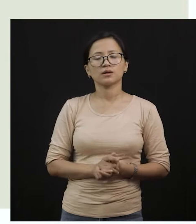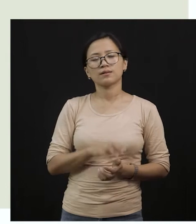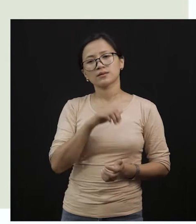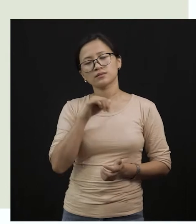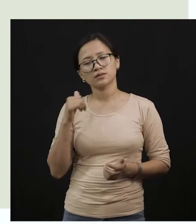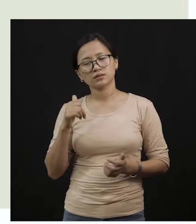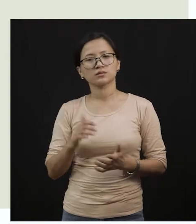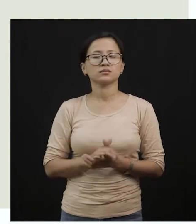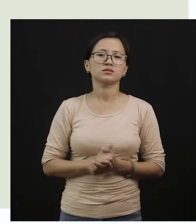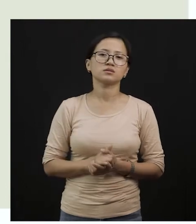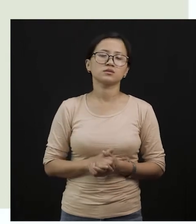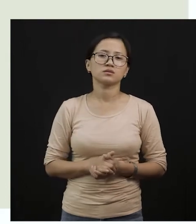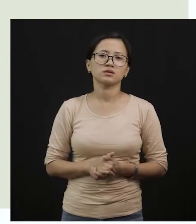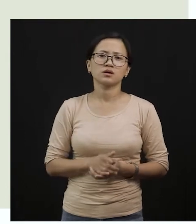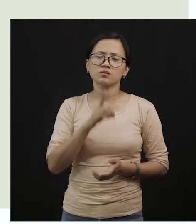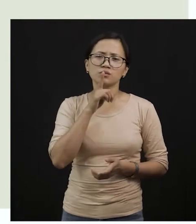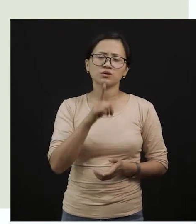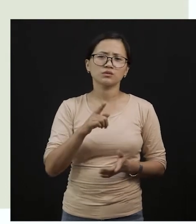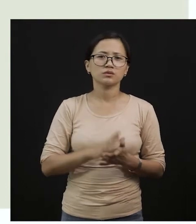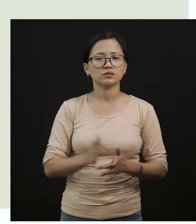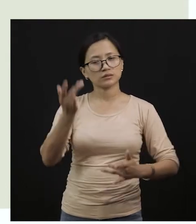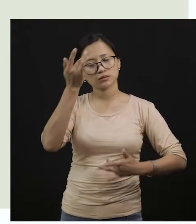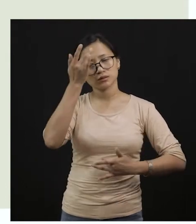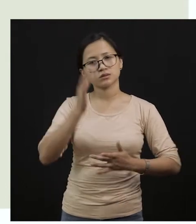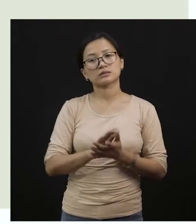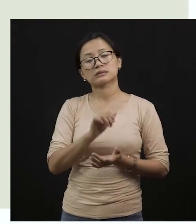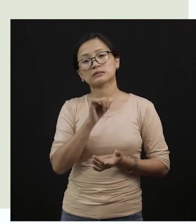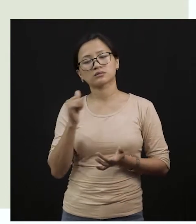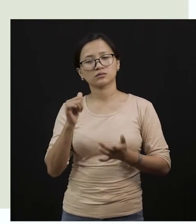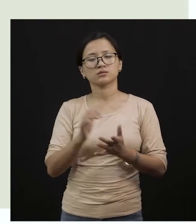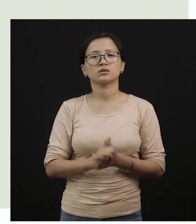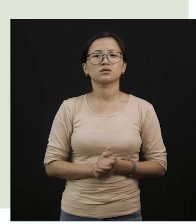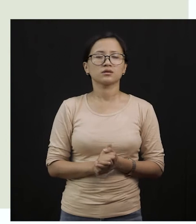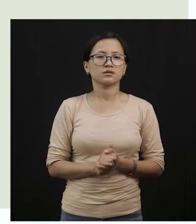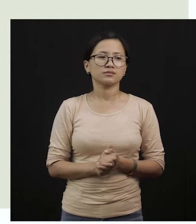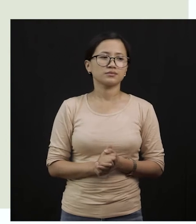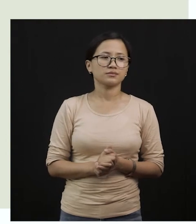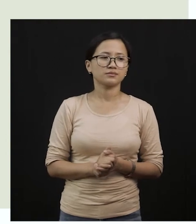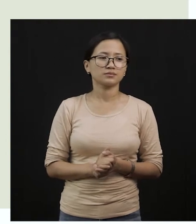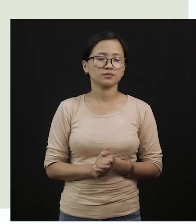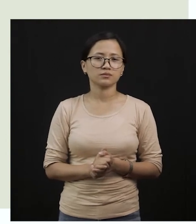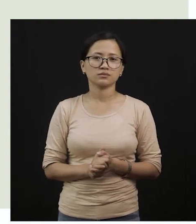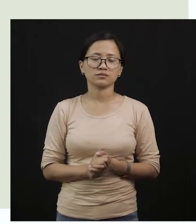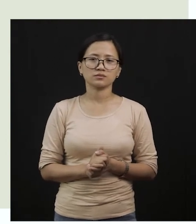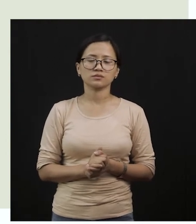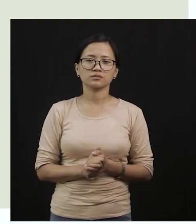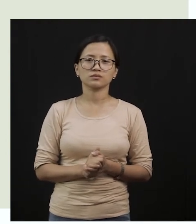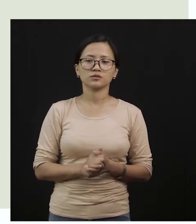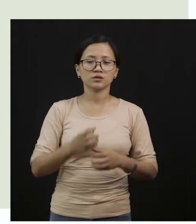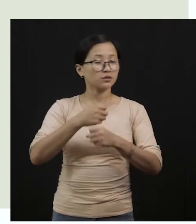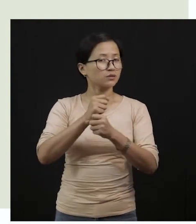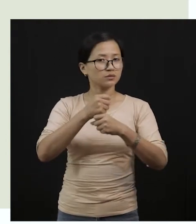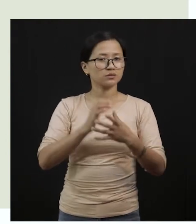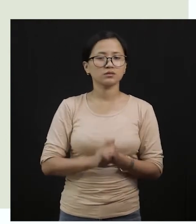Hriday, okay, and that is purely for the sick and dying. We saw the picture just now, right? She